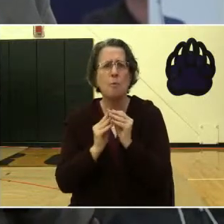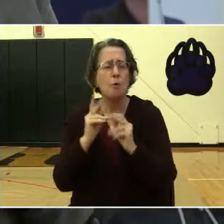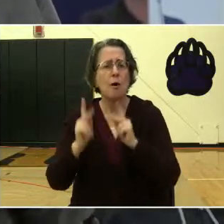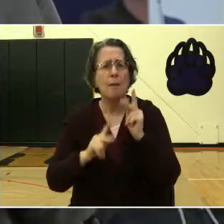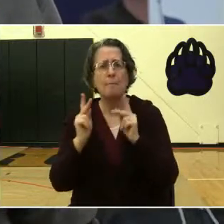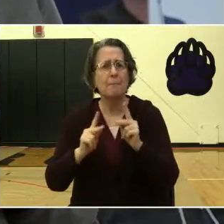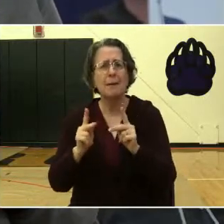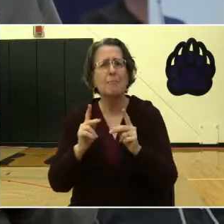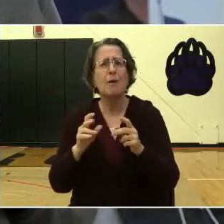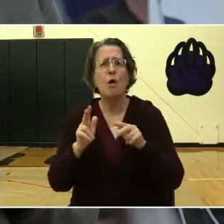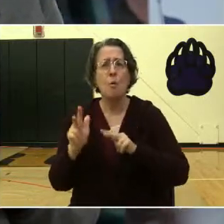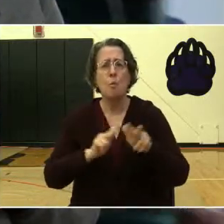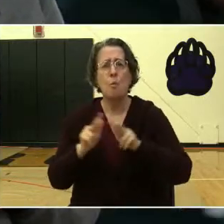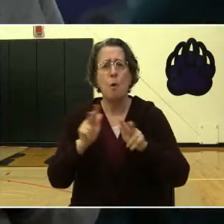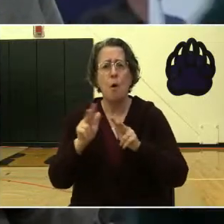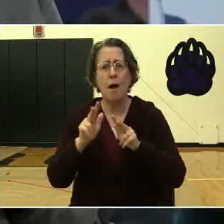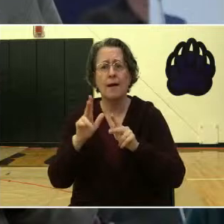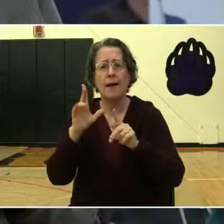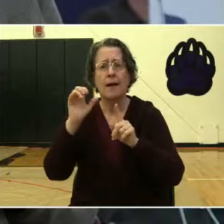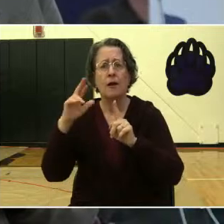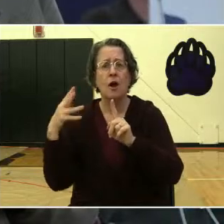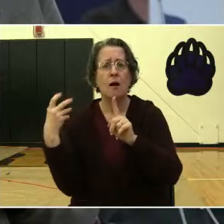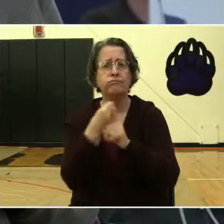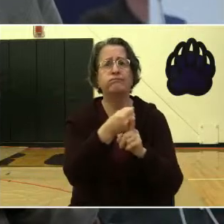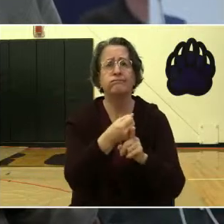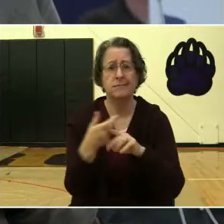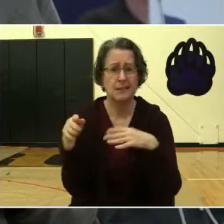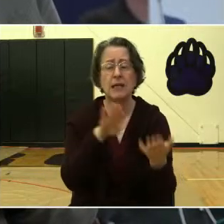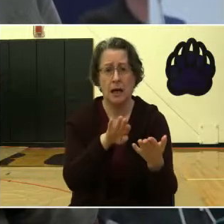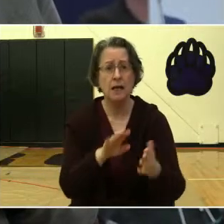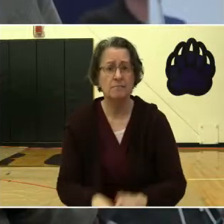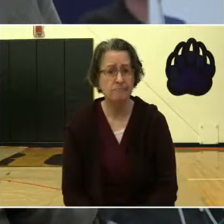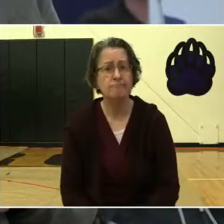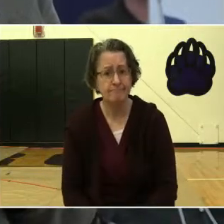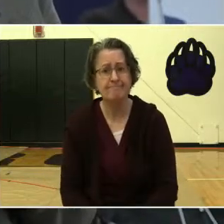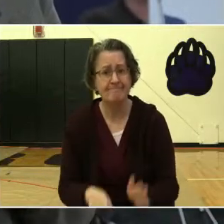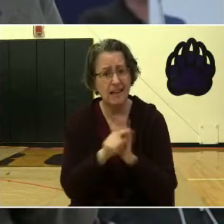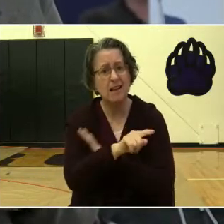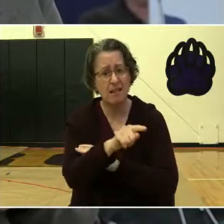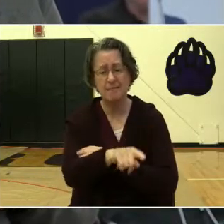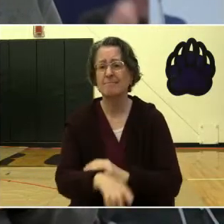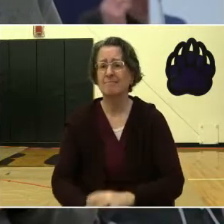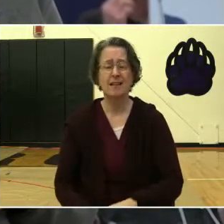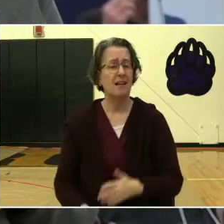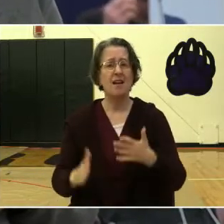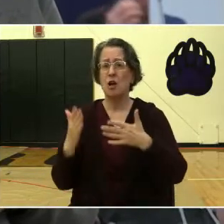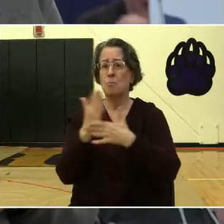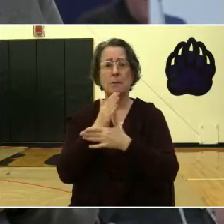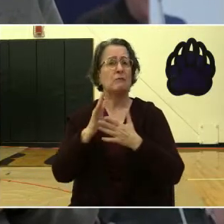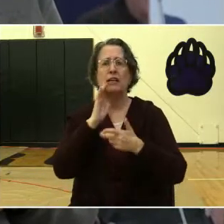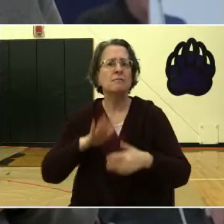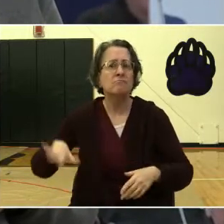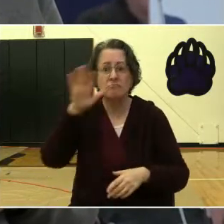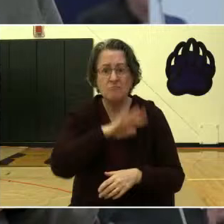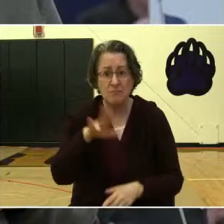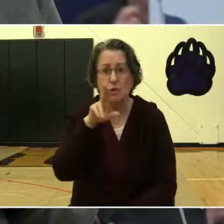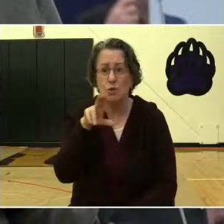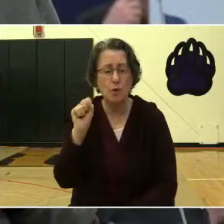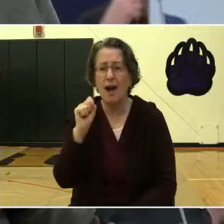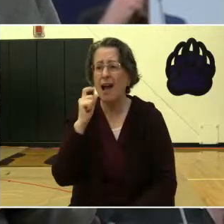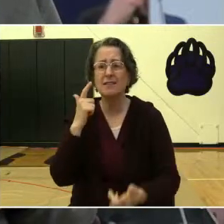between the between about 4: and p.m. and 8:00 p.m. no one can quite understand it but it's